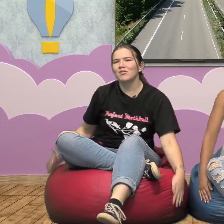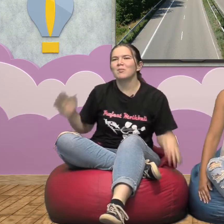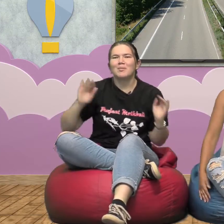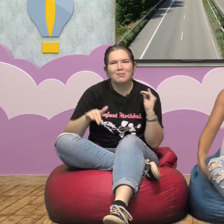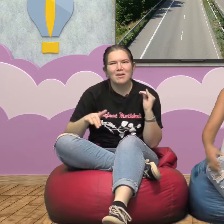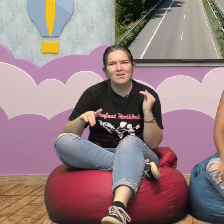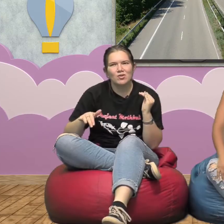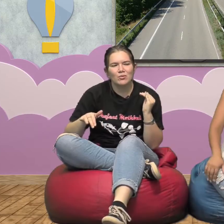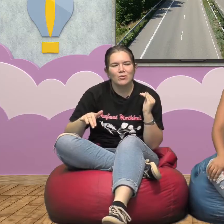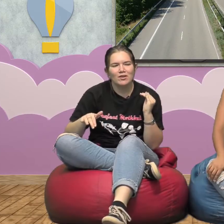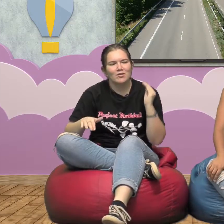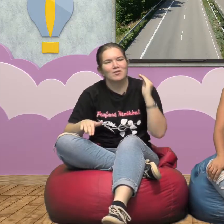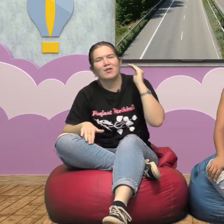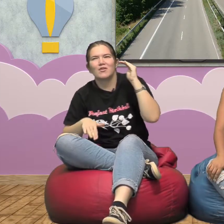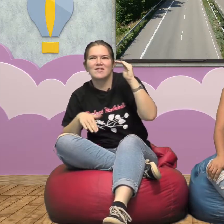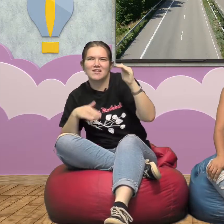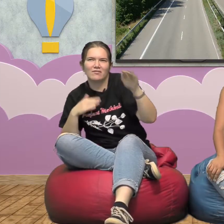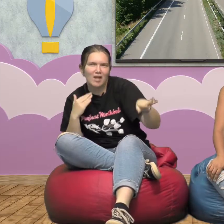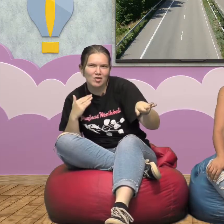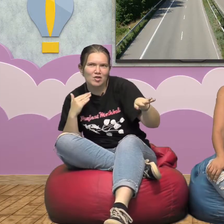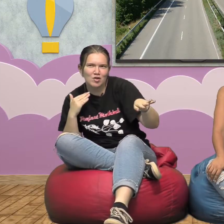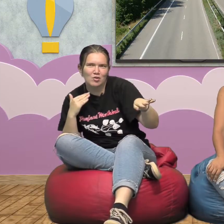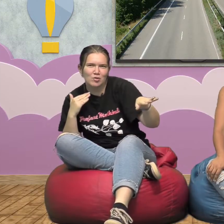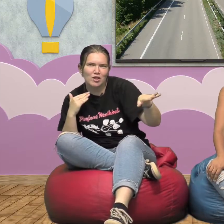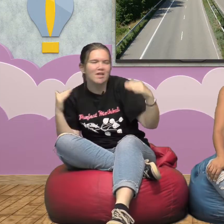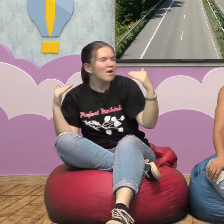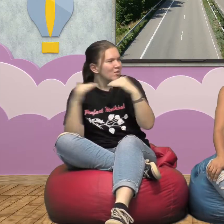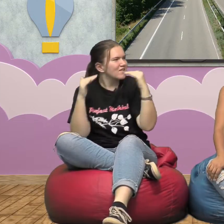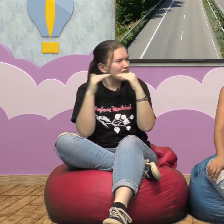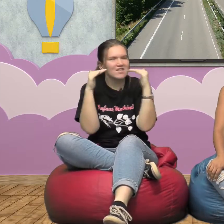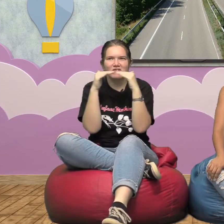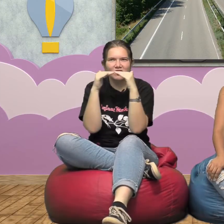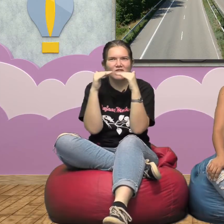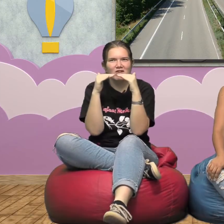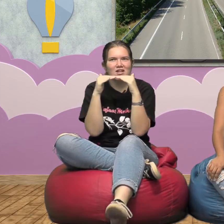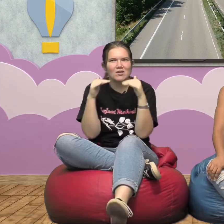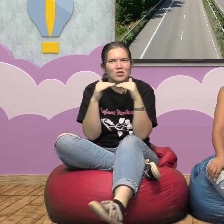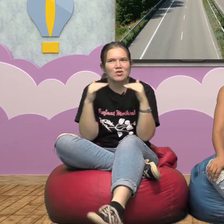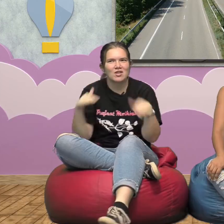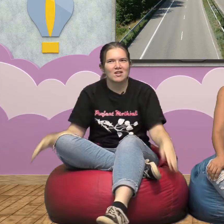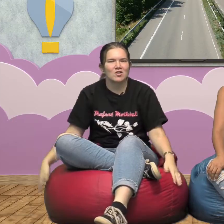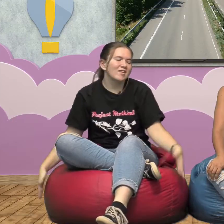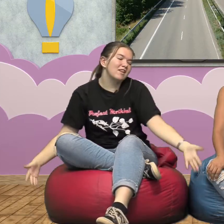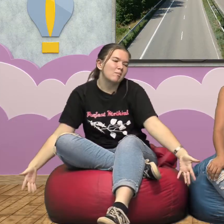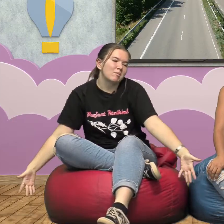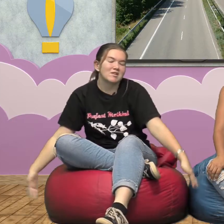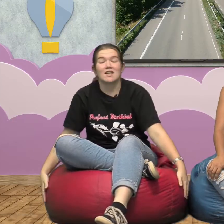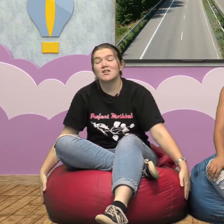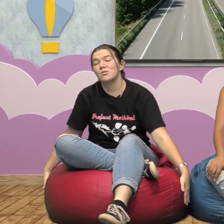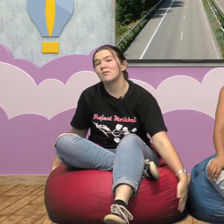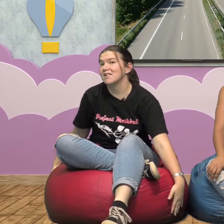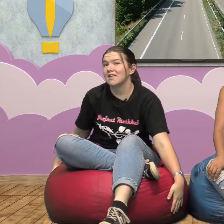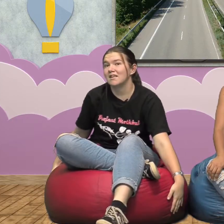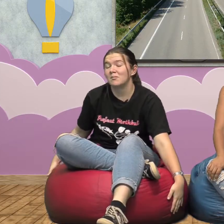I don't know if the bean bags are cooler or if our friends at Innovations are cooler, but it's a very close, I think they might